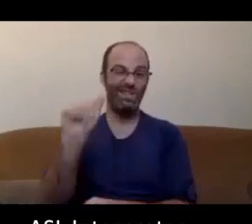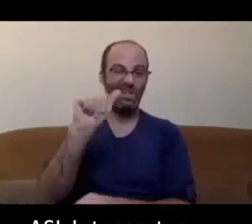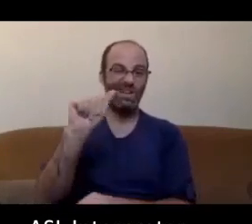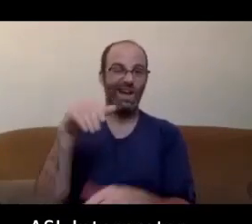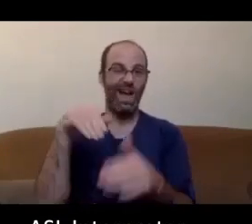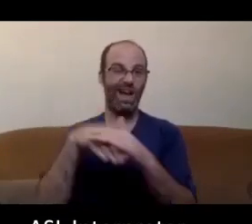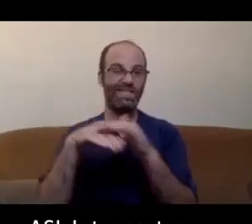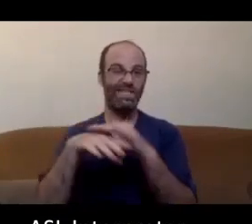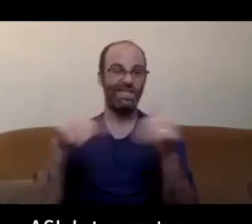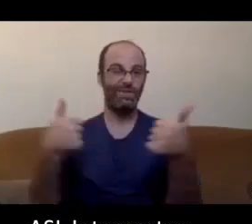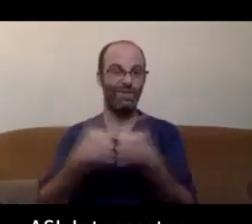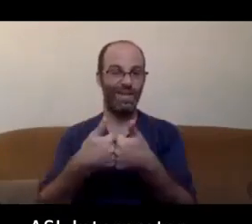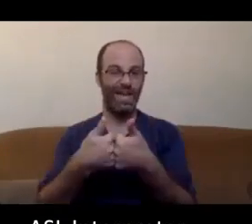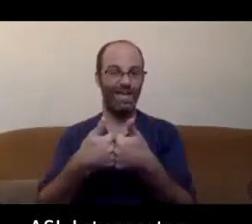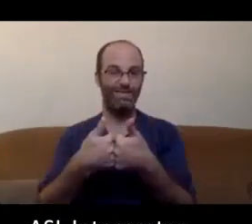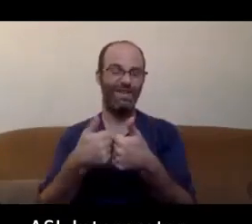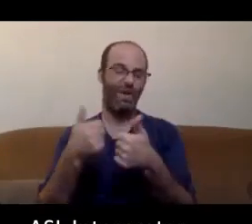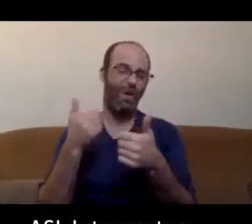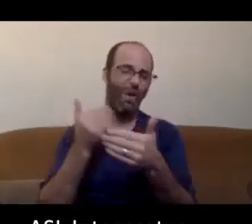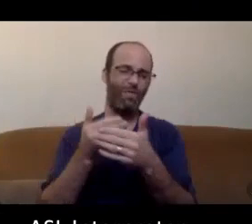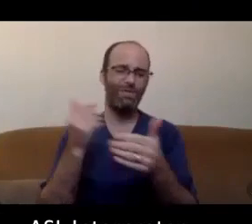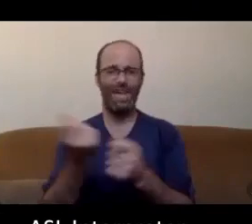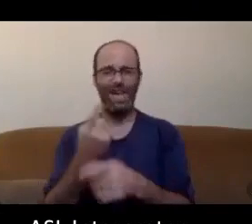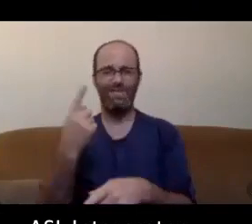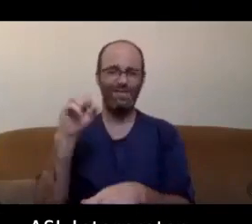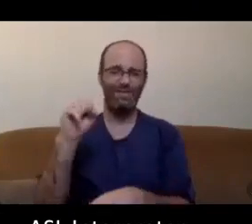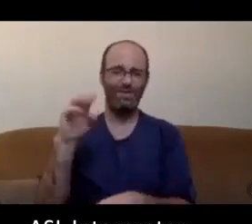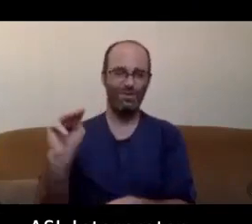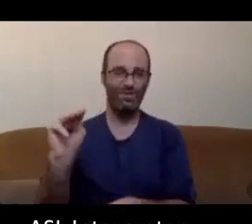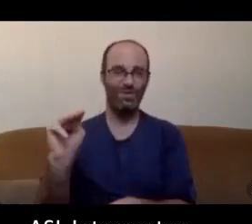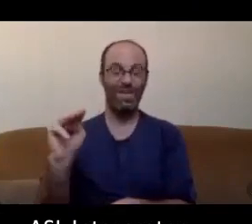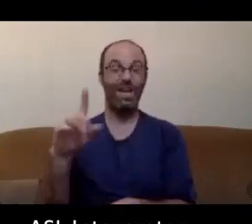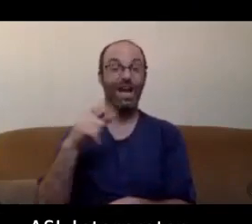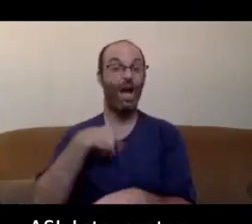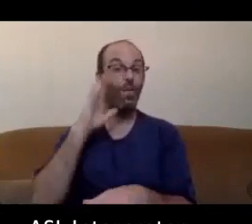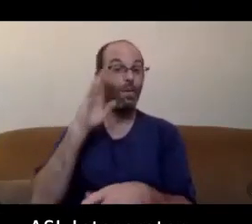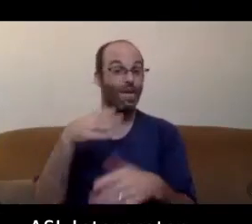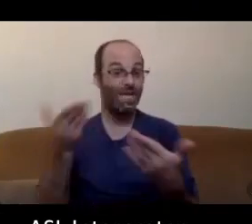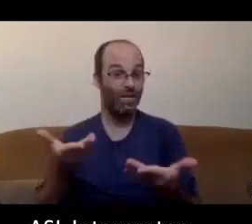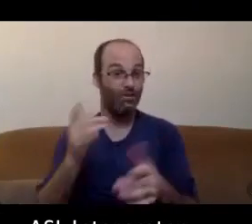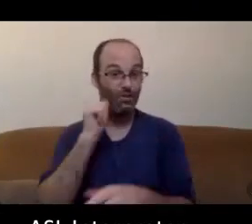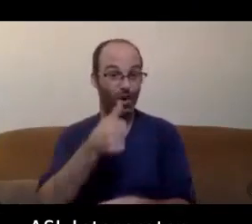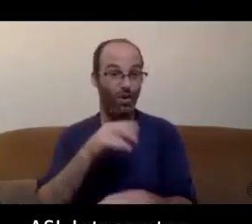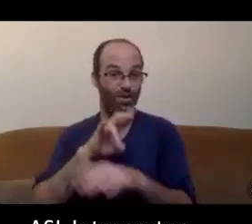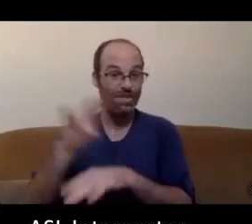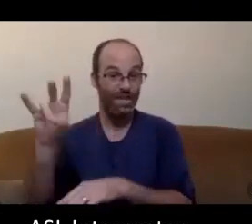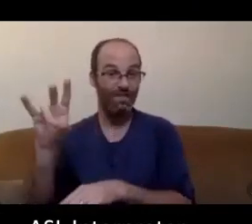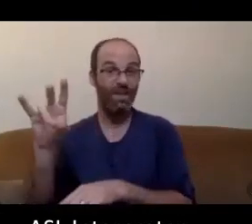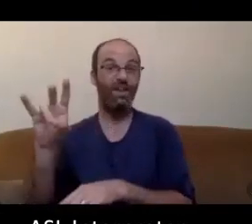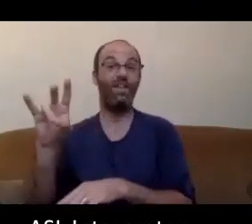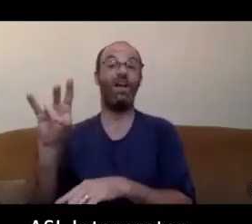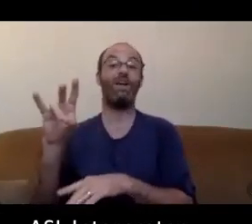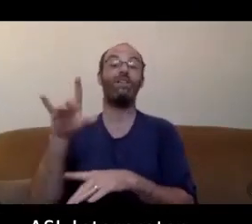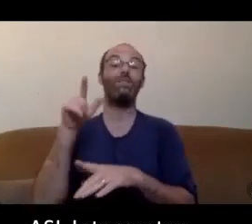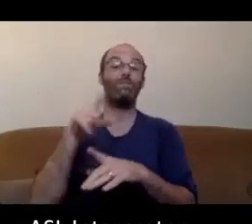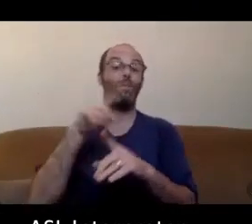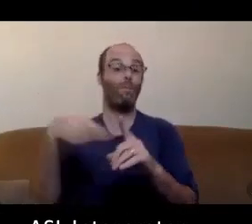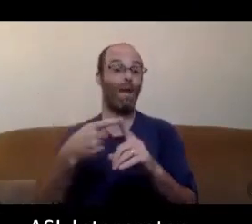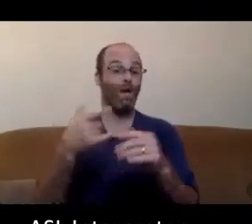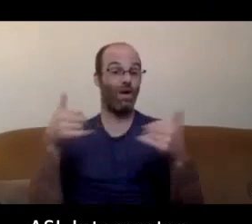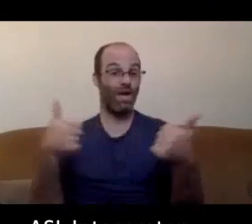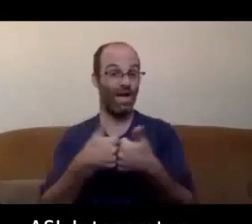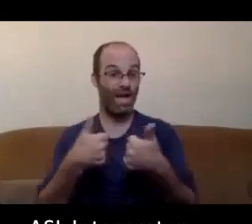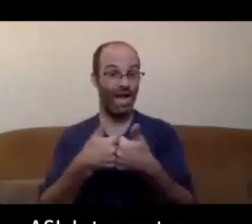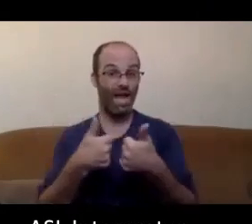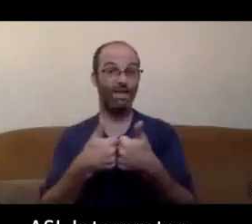tomorrow night, right here on Everyone Games. I'll be running my game Survival of the Able, the game about people with disabilities overcoming a